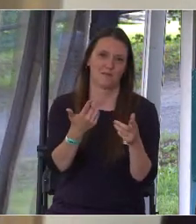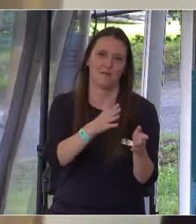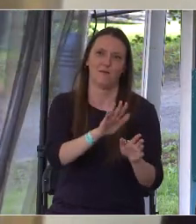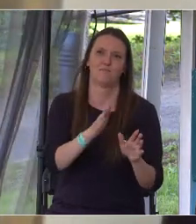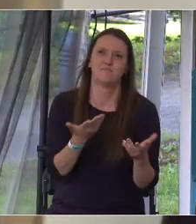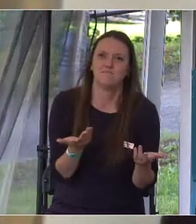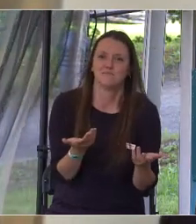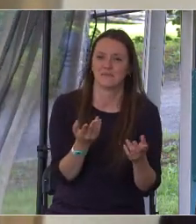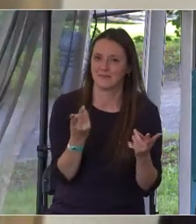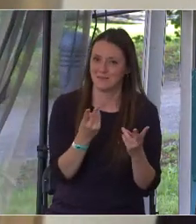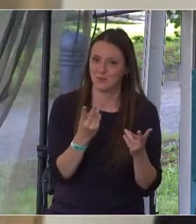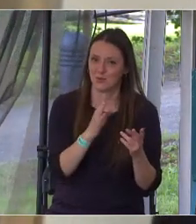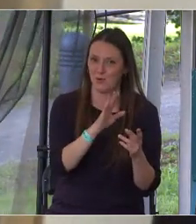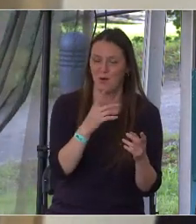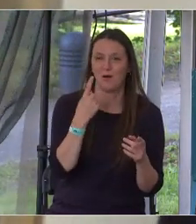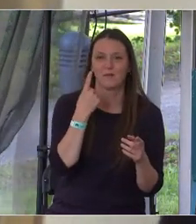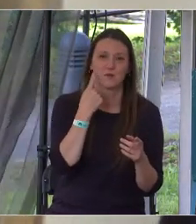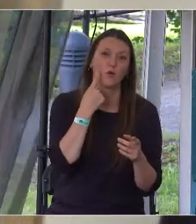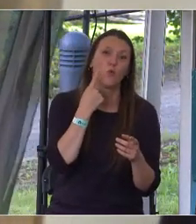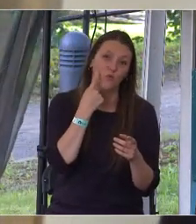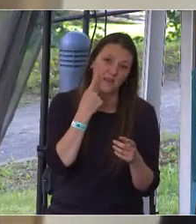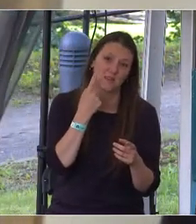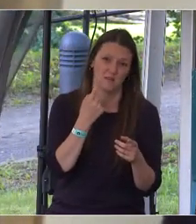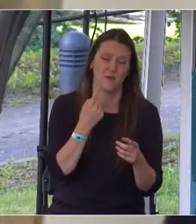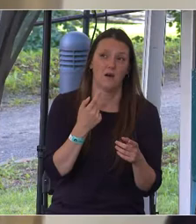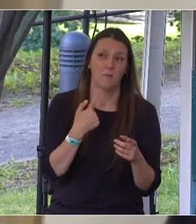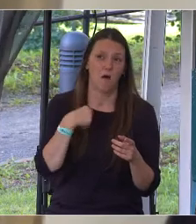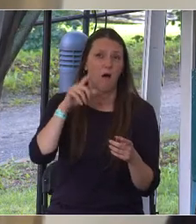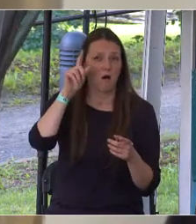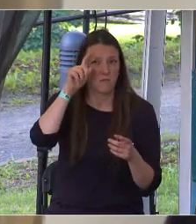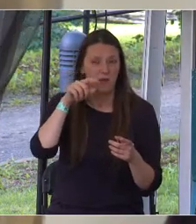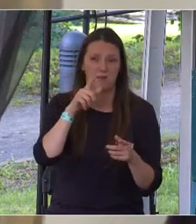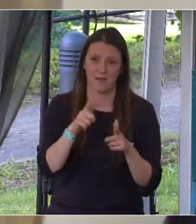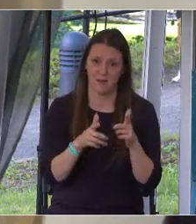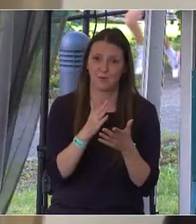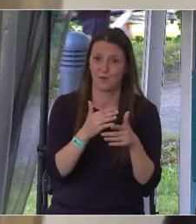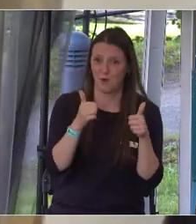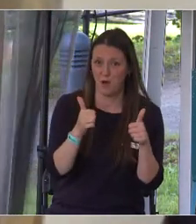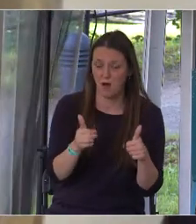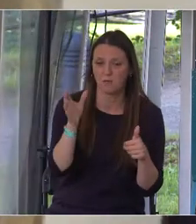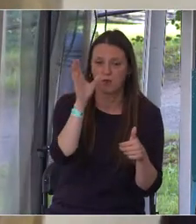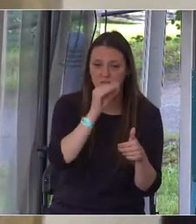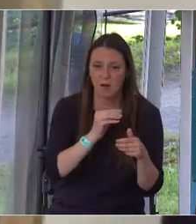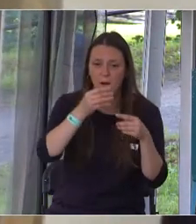that it is a good thing that we can hear more of the opinions now.